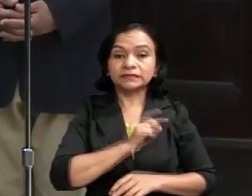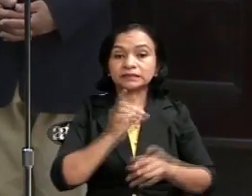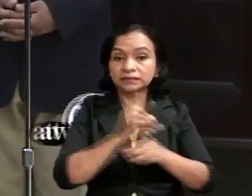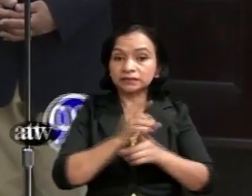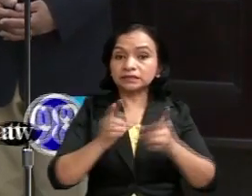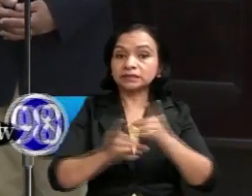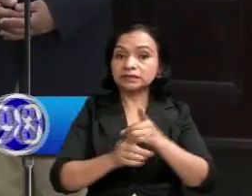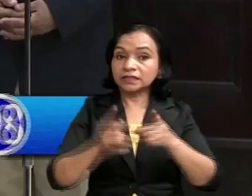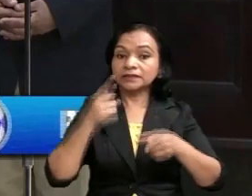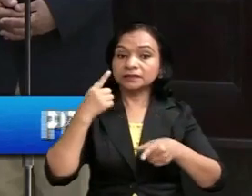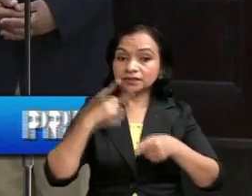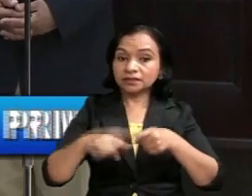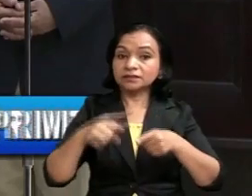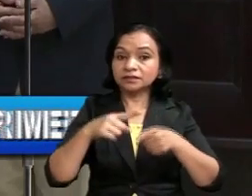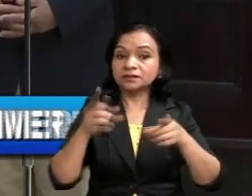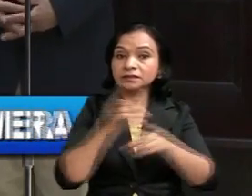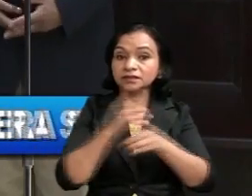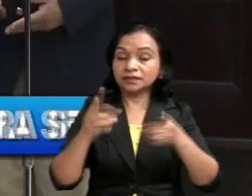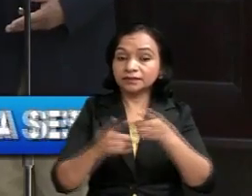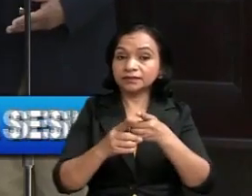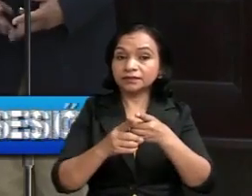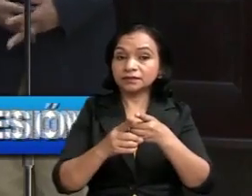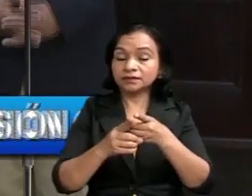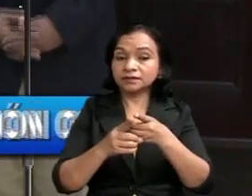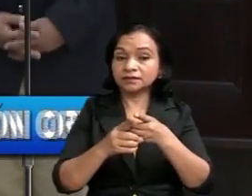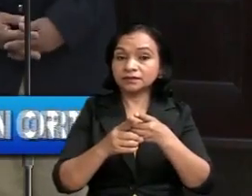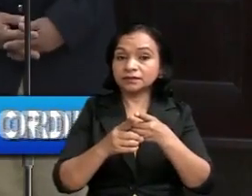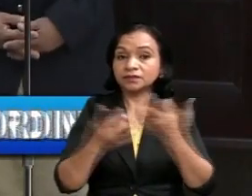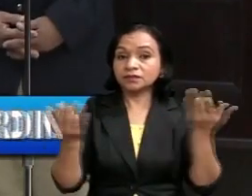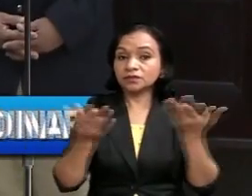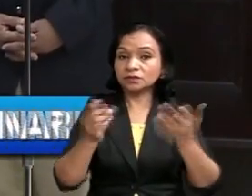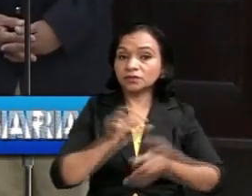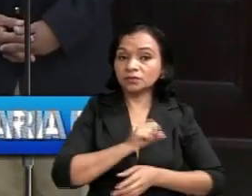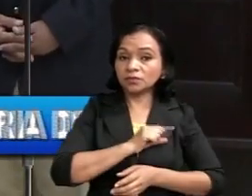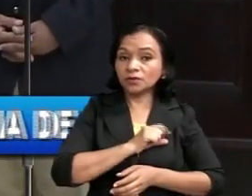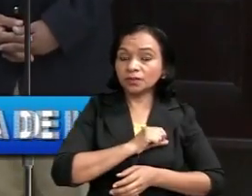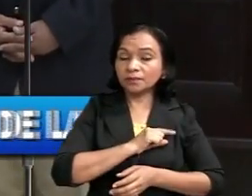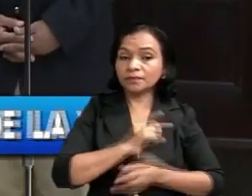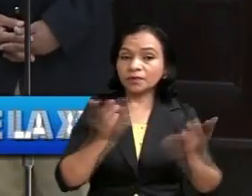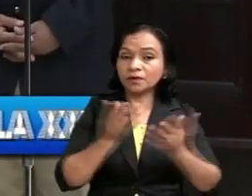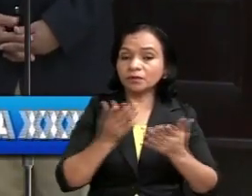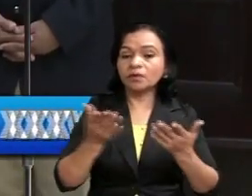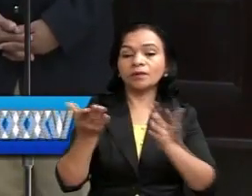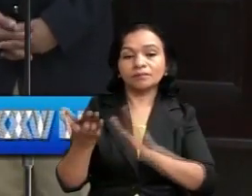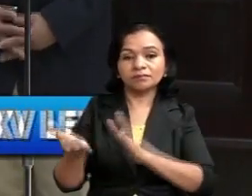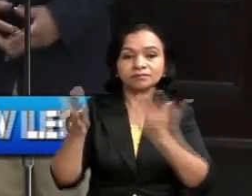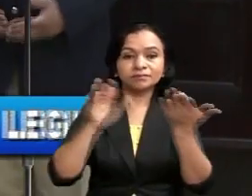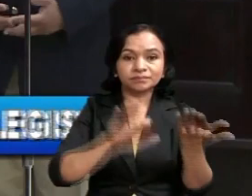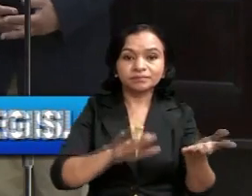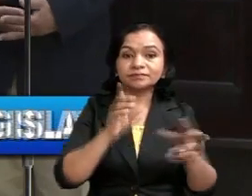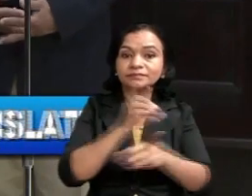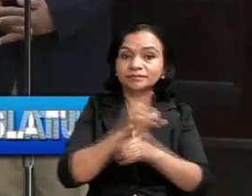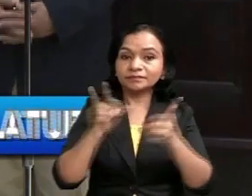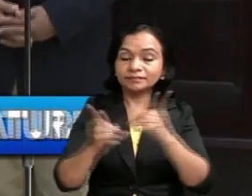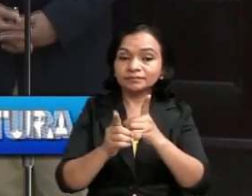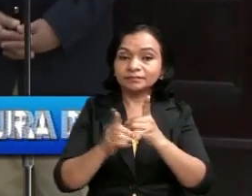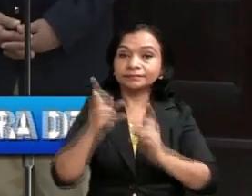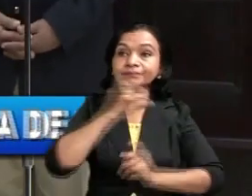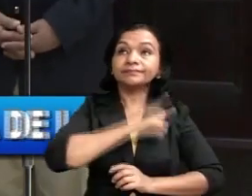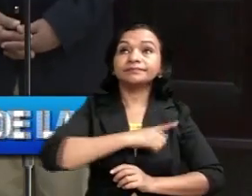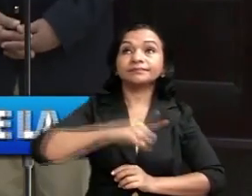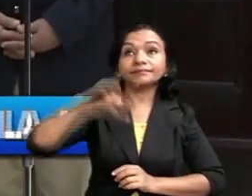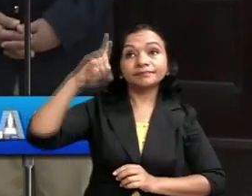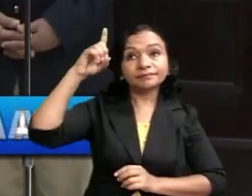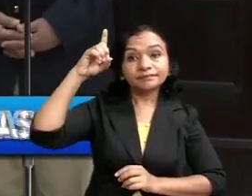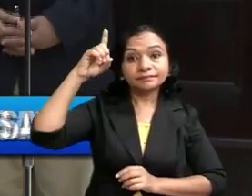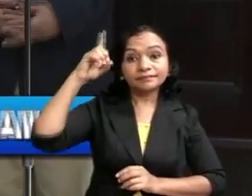says the wages of sin is death. La Biblia dice que la paga del pecado es la muerte. But the gift of God, pero el don de Dios, you don't pay